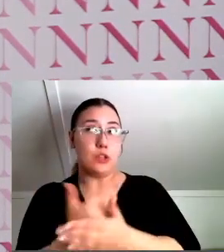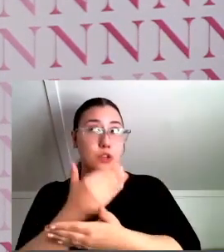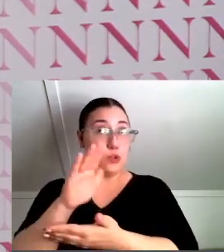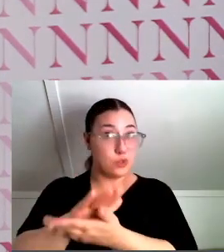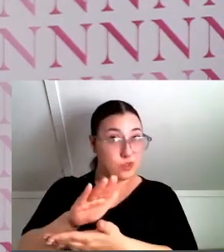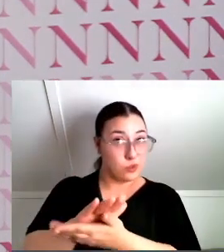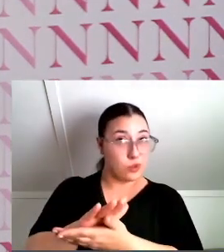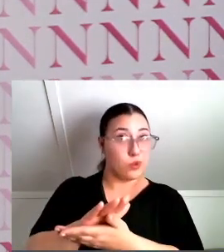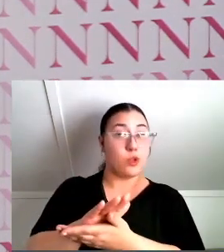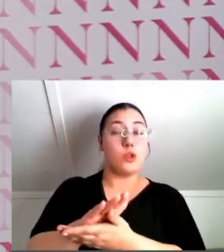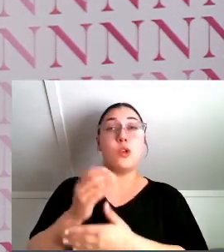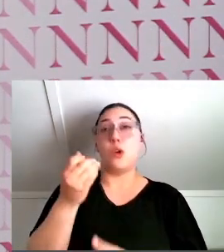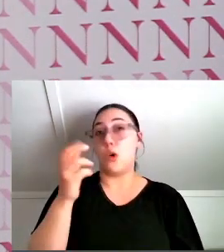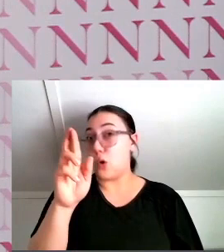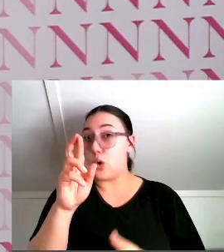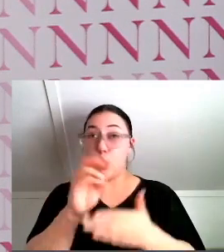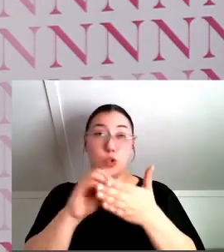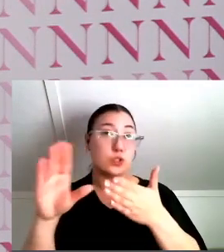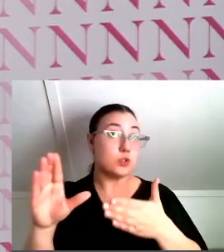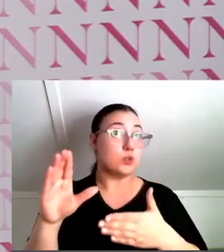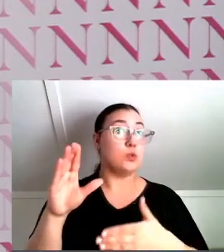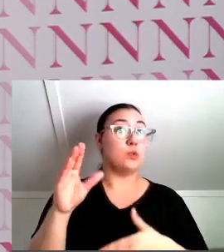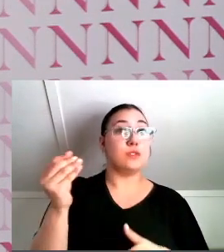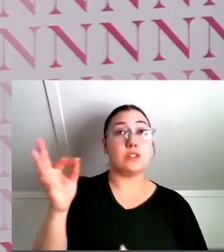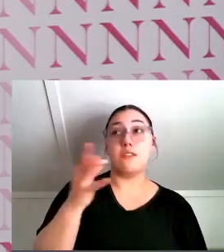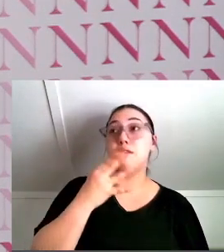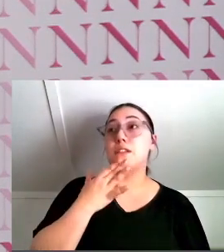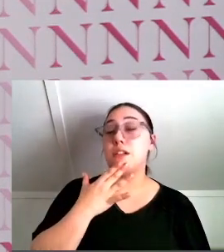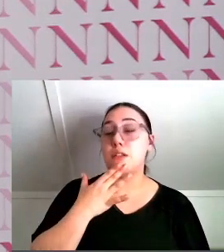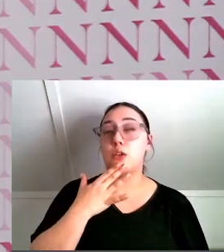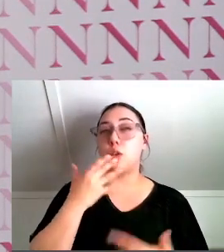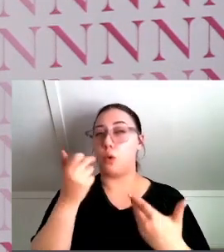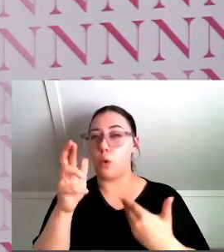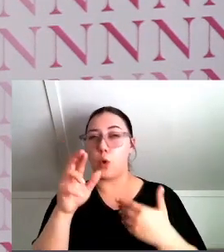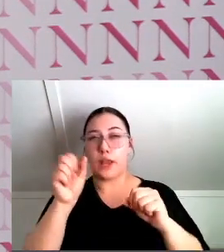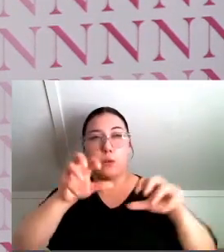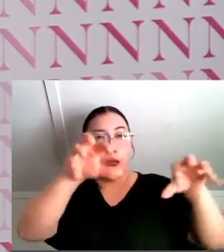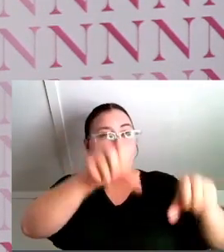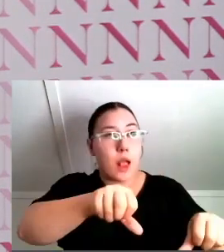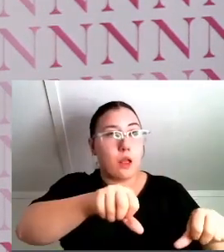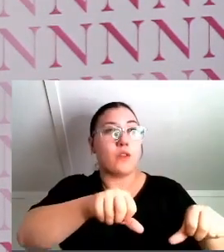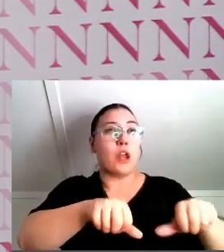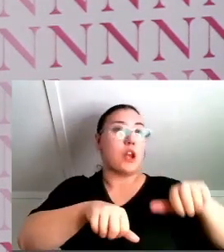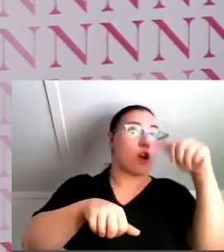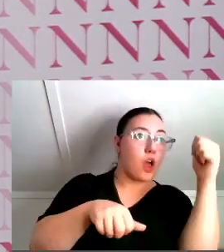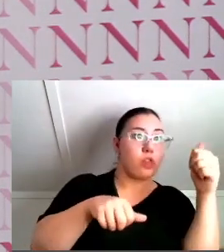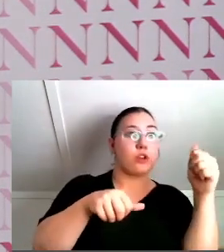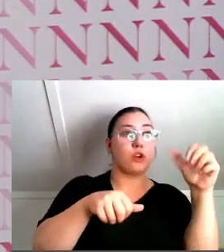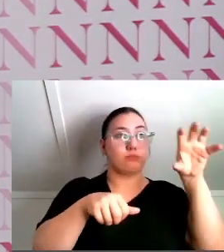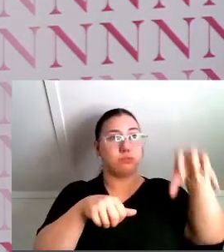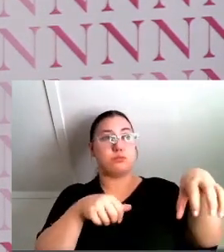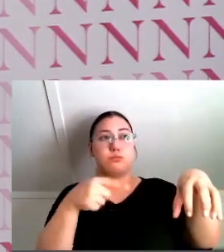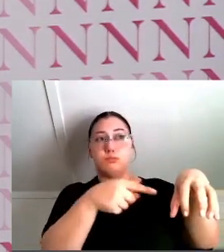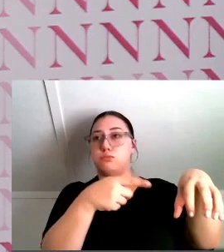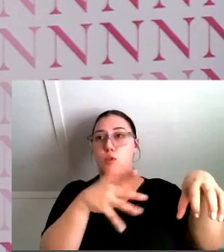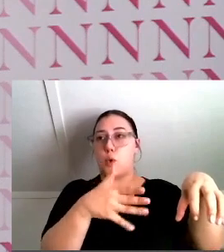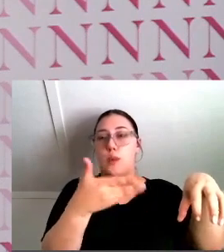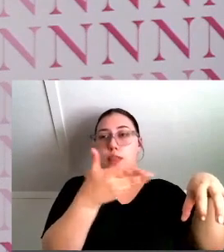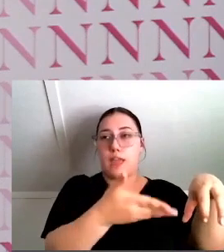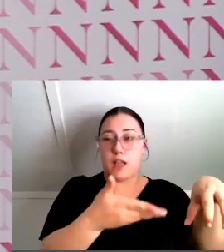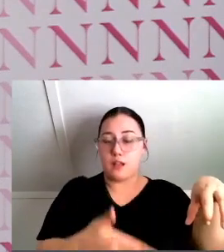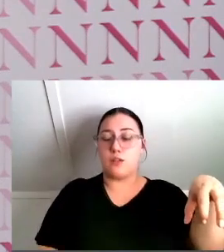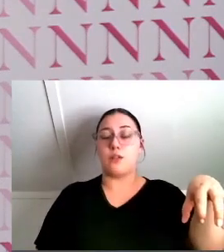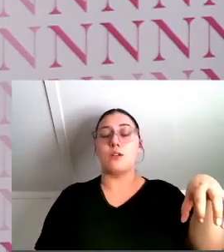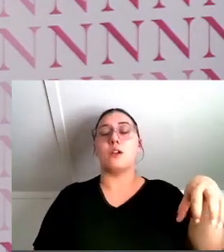students of color, or could we take over another structure? And when we're going through